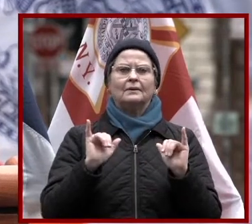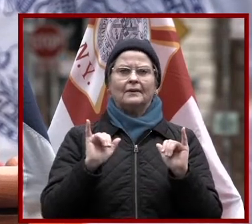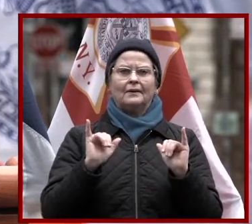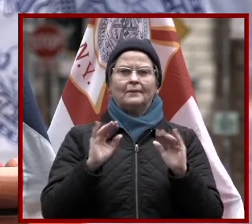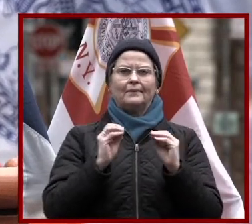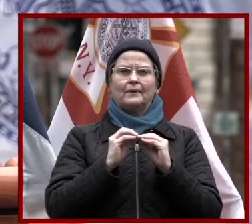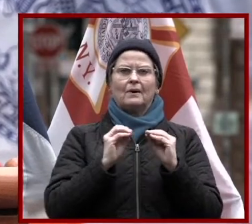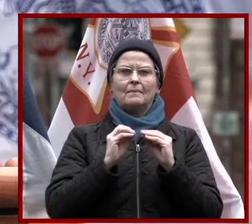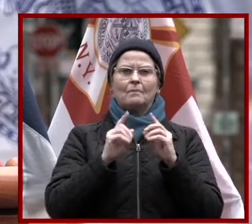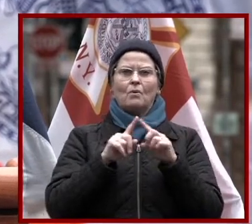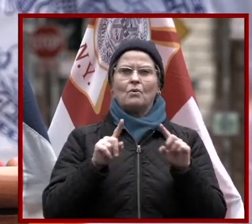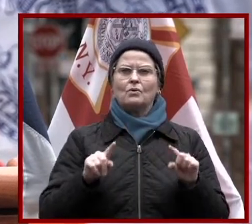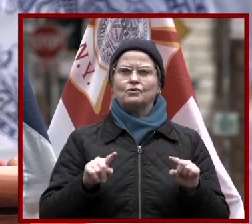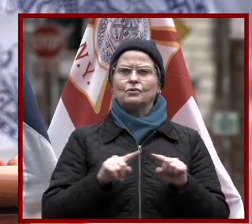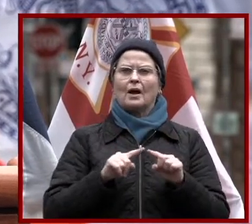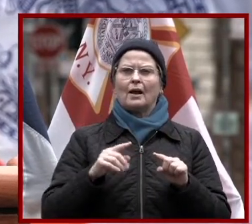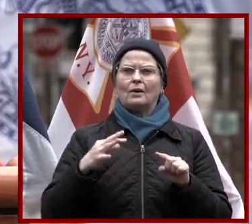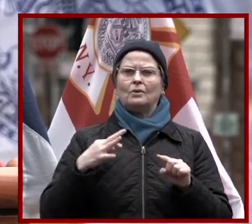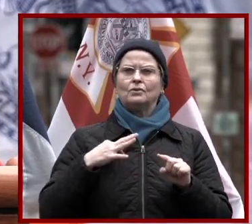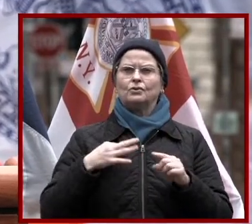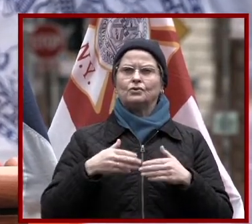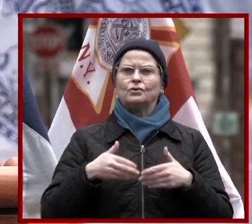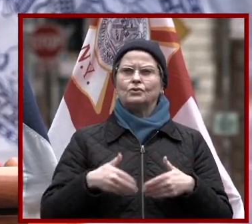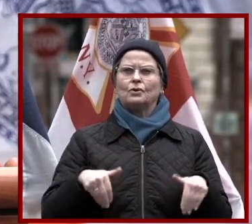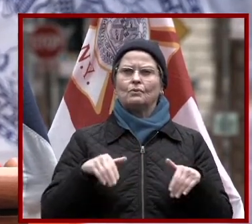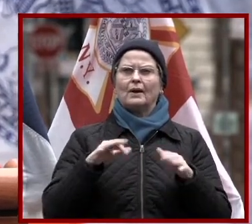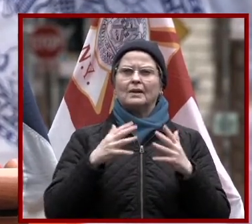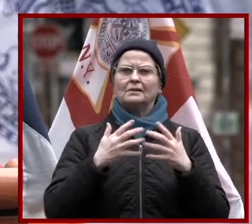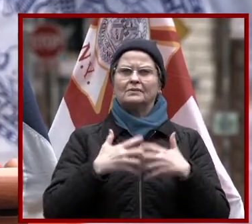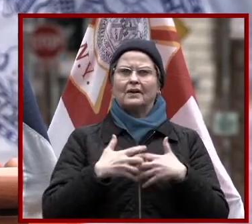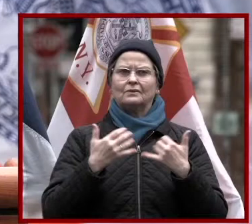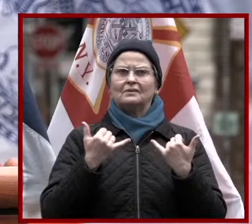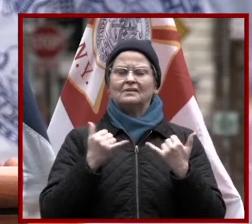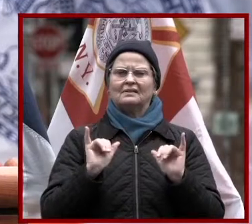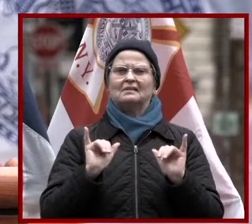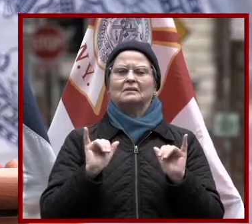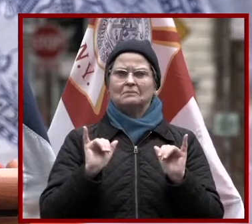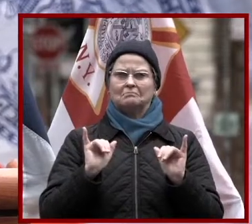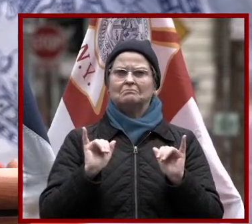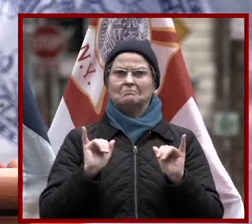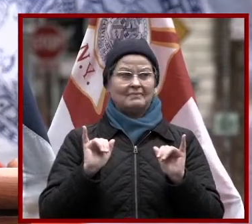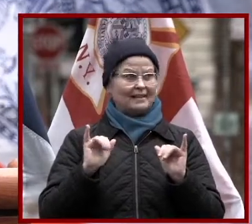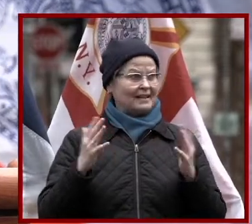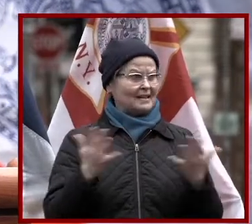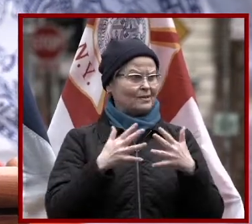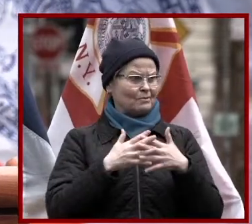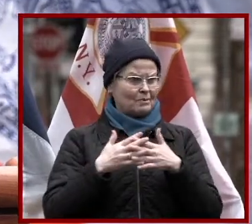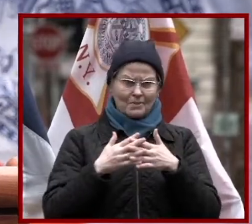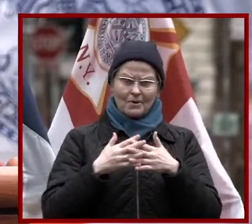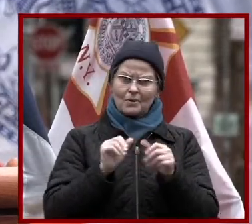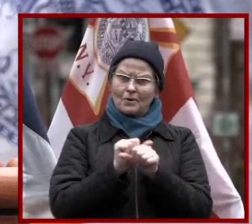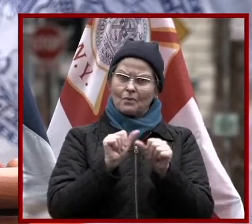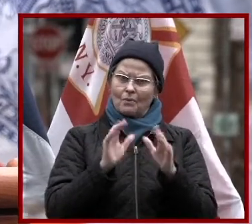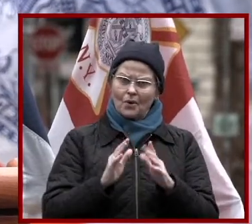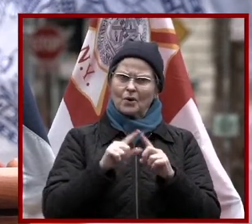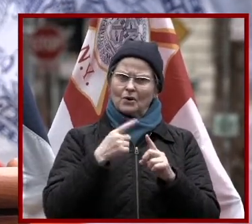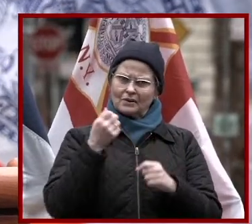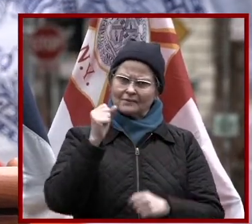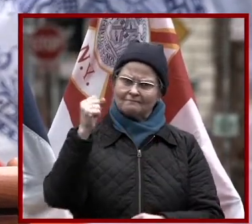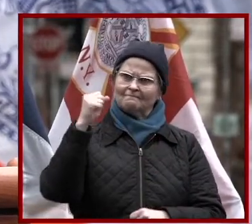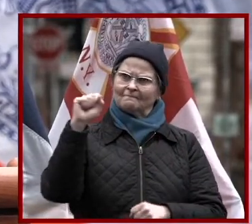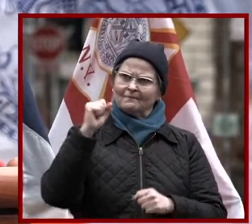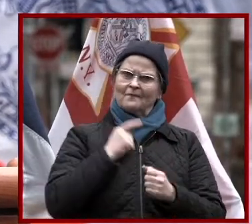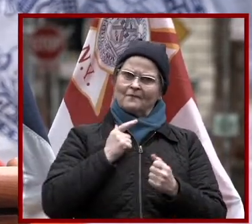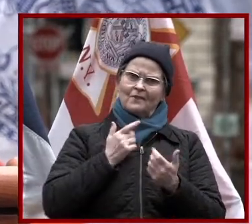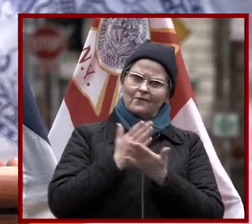shirtwaist factories in other parts of the world today. And there are workers today in this country who are still fighting for their right to